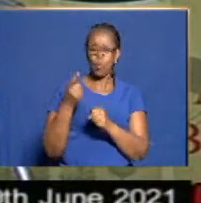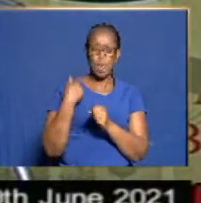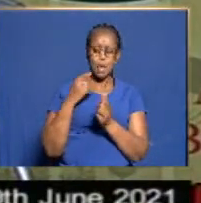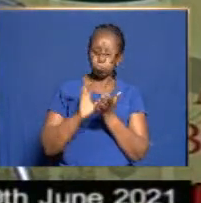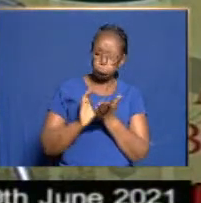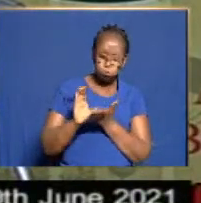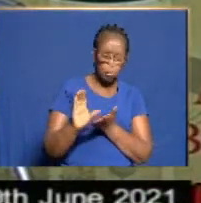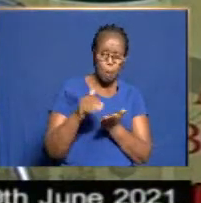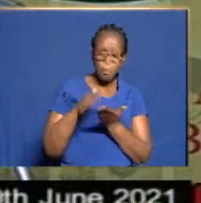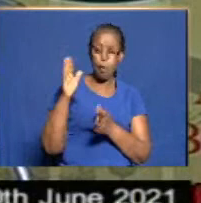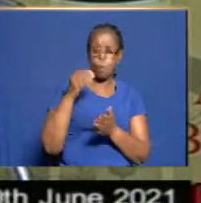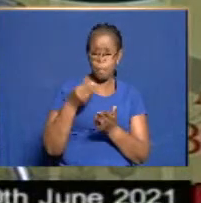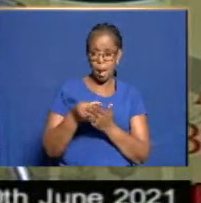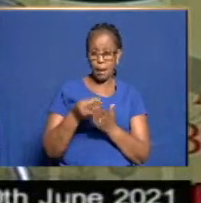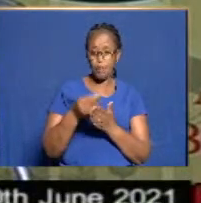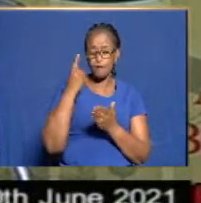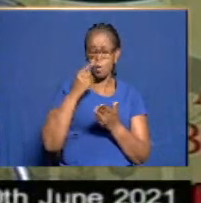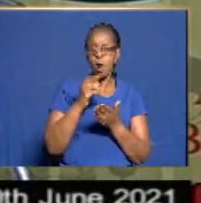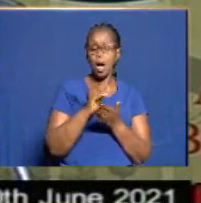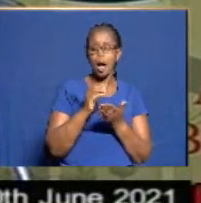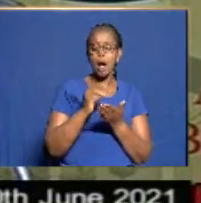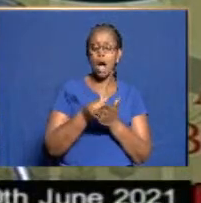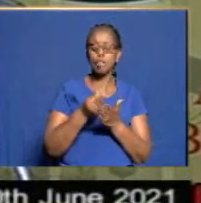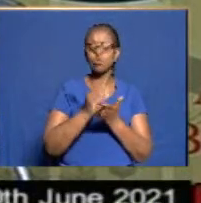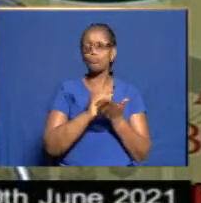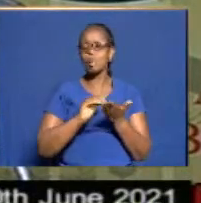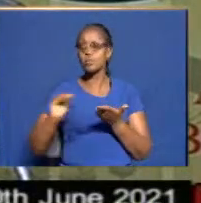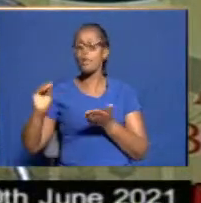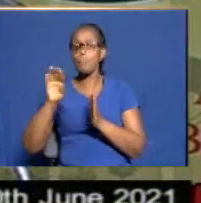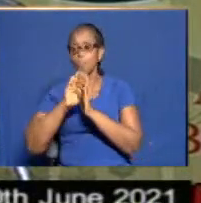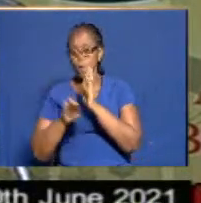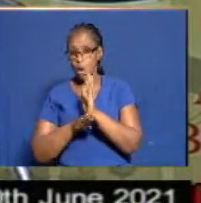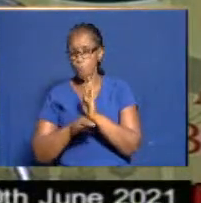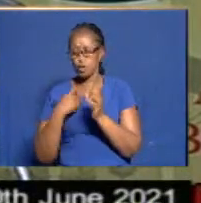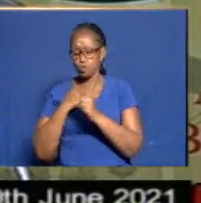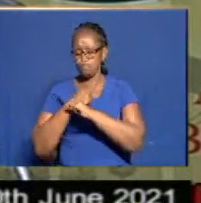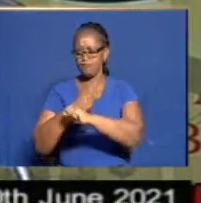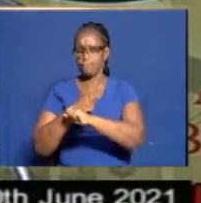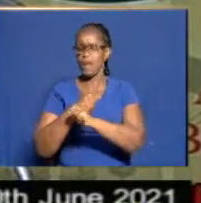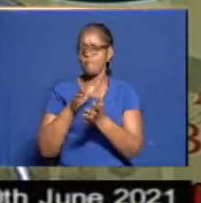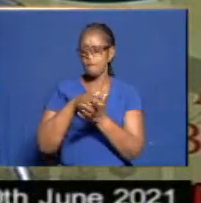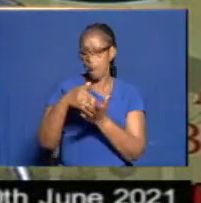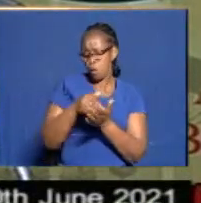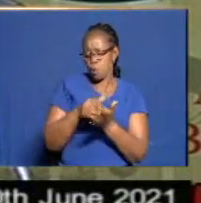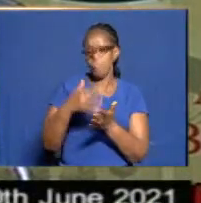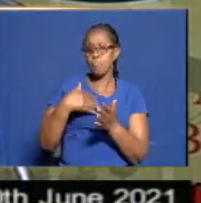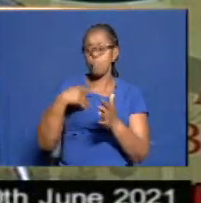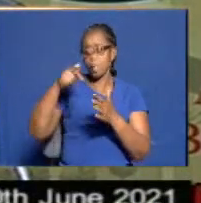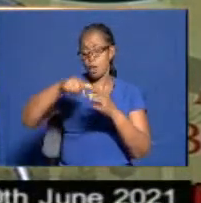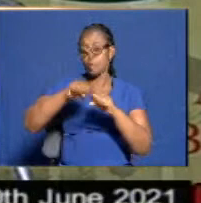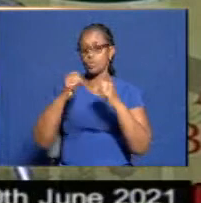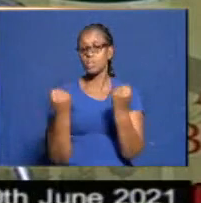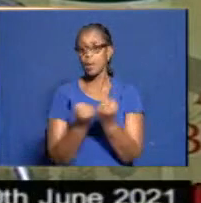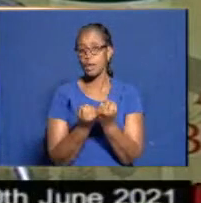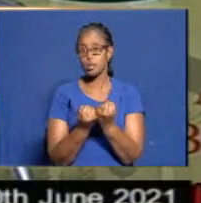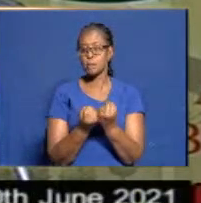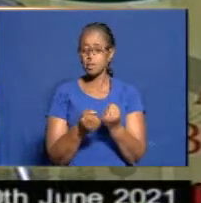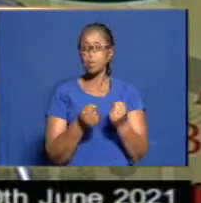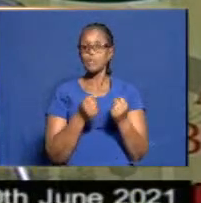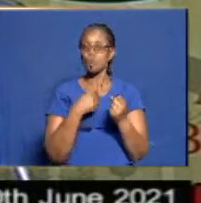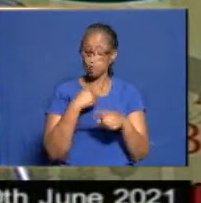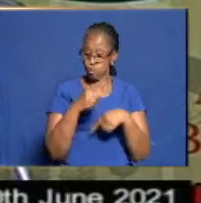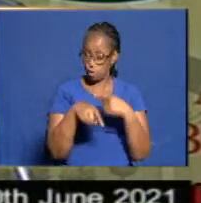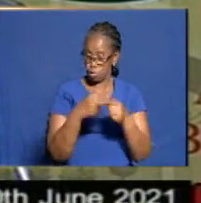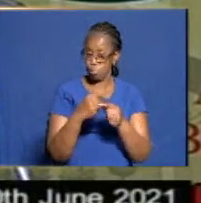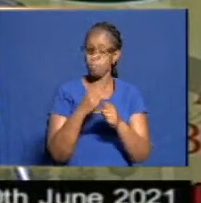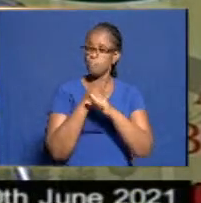resources to the traditional cash transfer program to cushion the vulnerable in our society. To continue protecting this